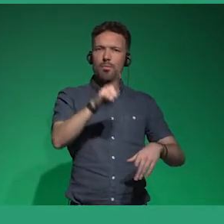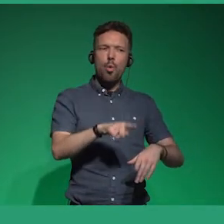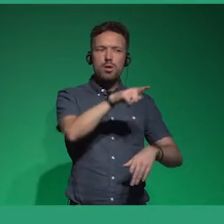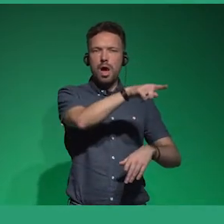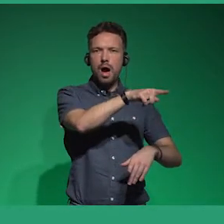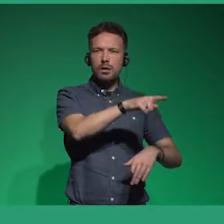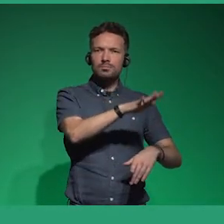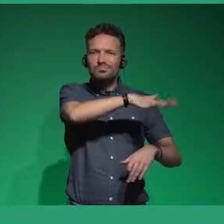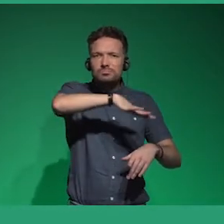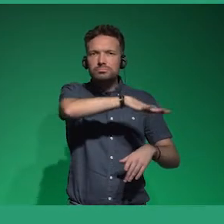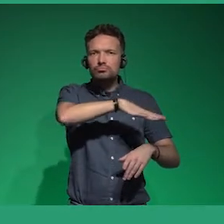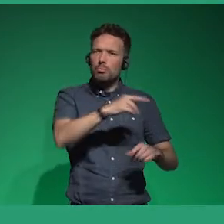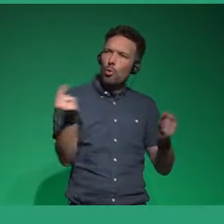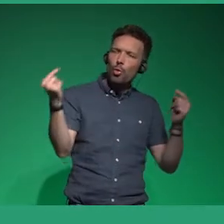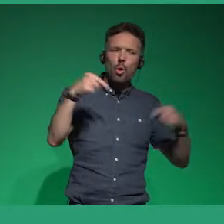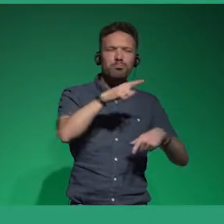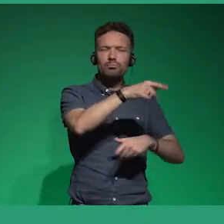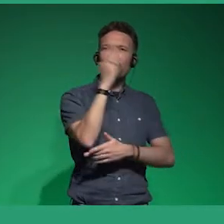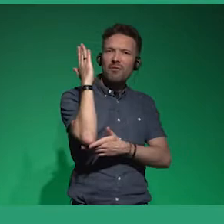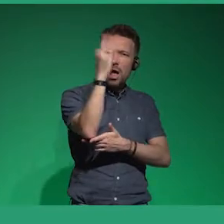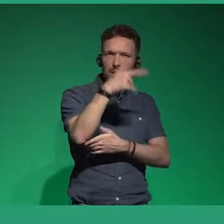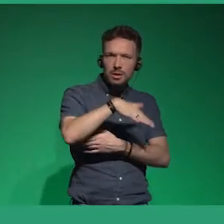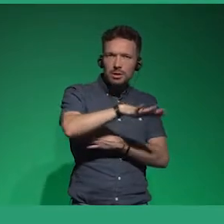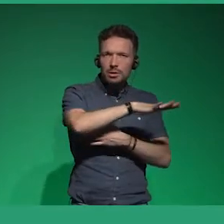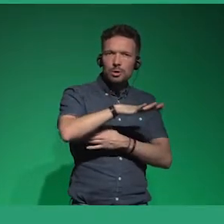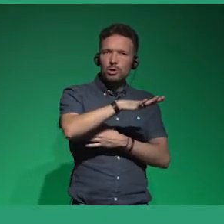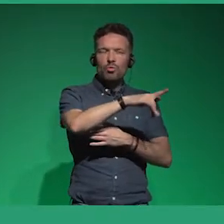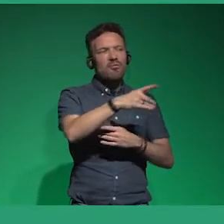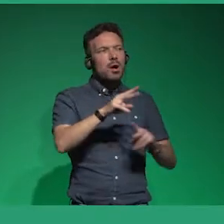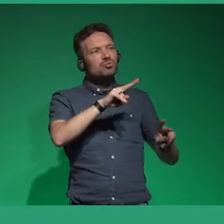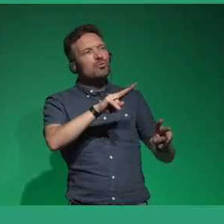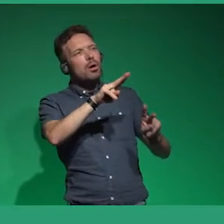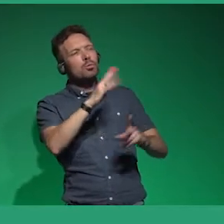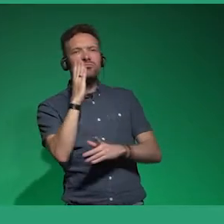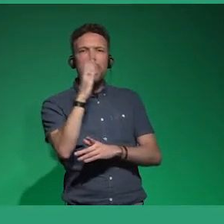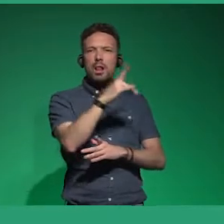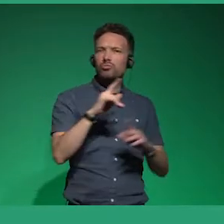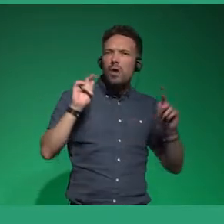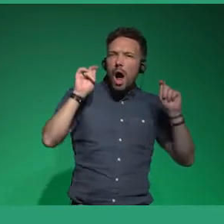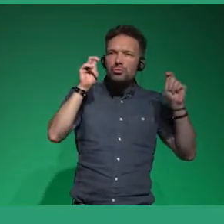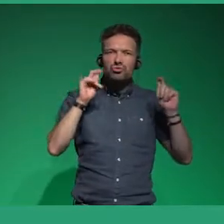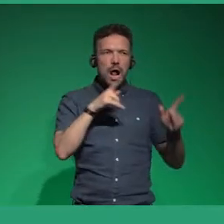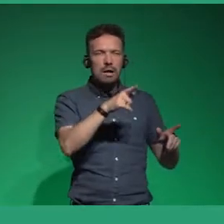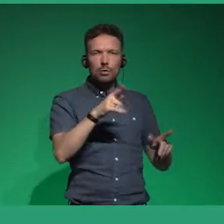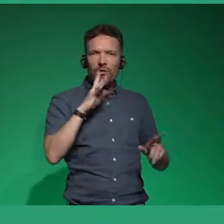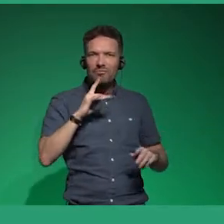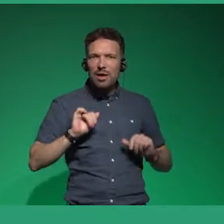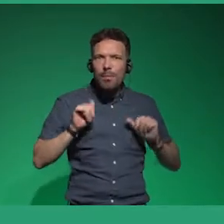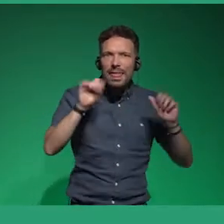they also thinking that could they survive on this remote area